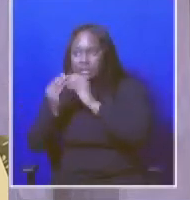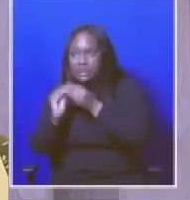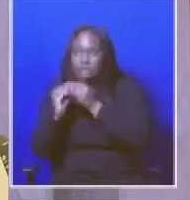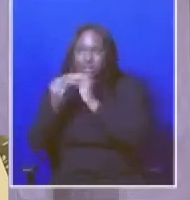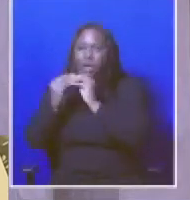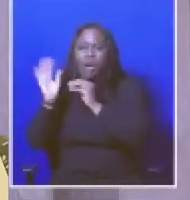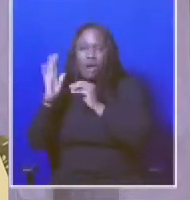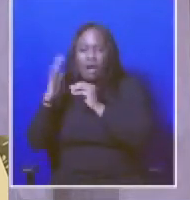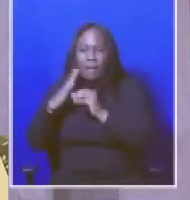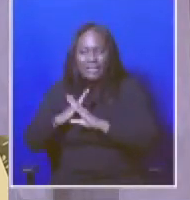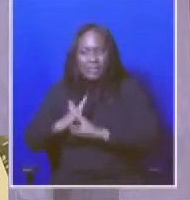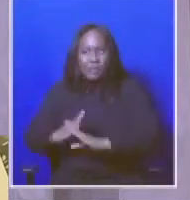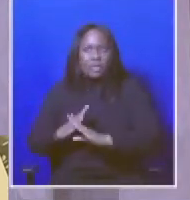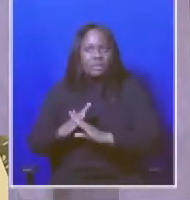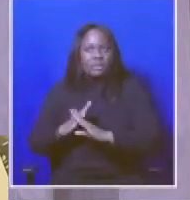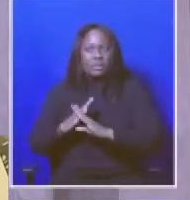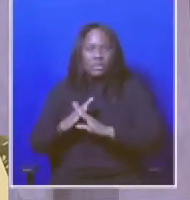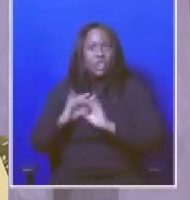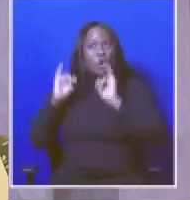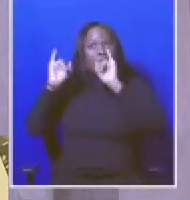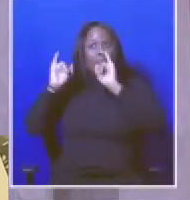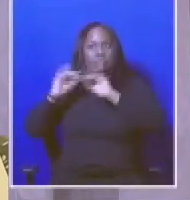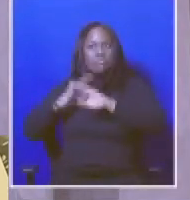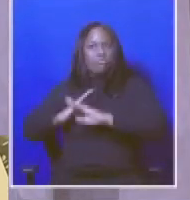There shouldn't be a water crisis.